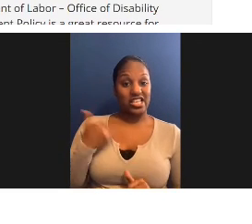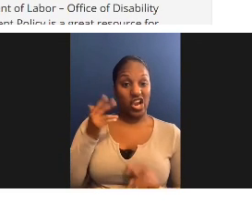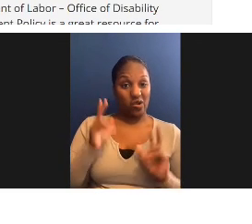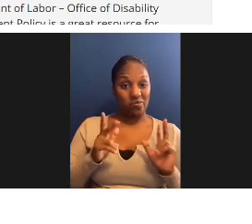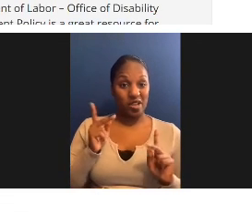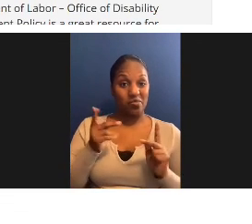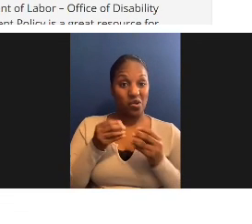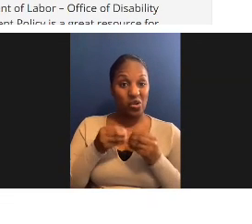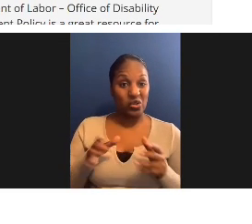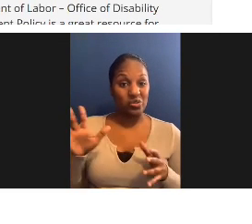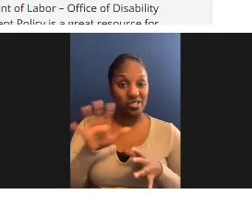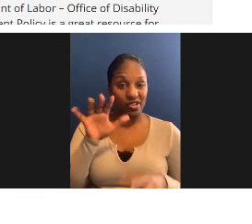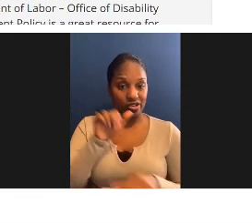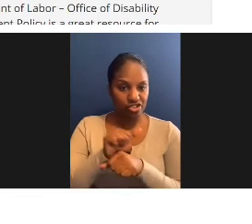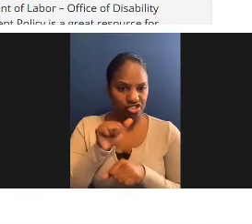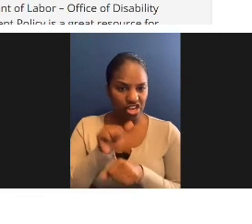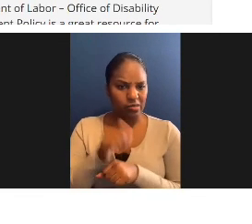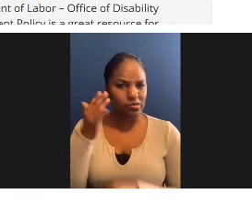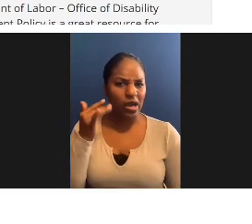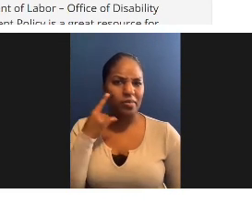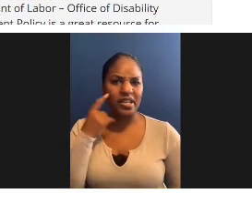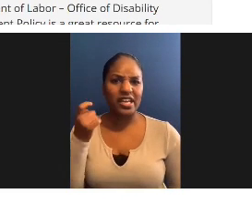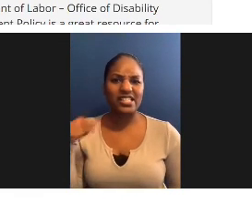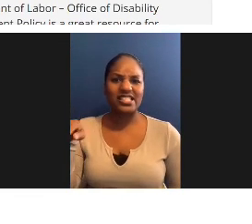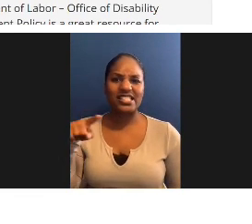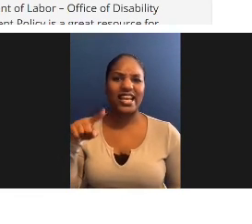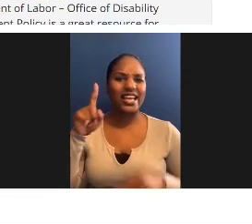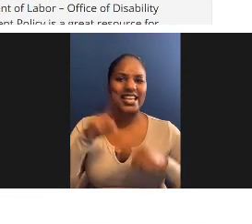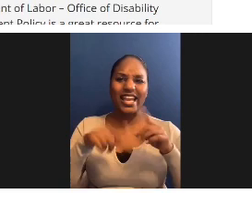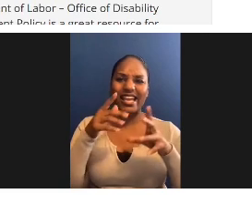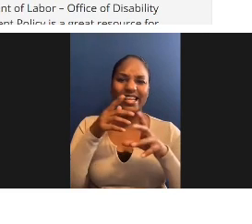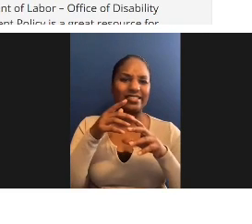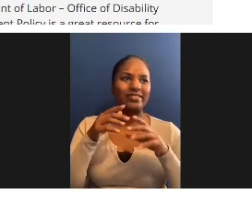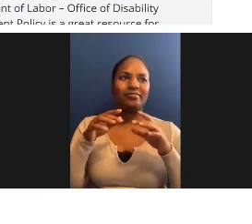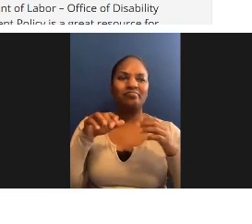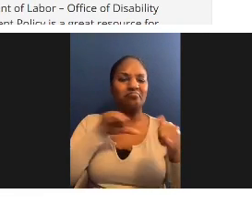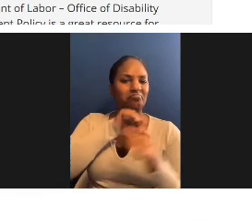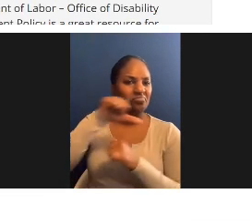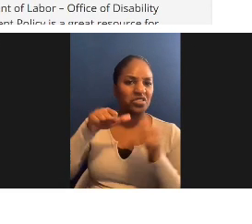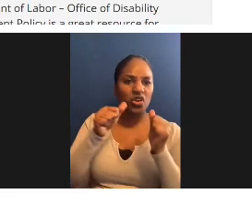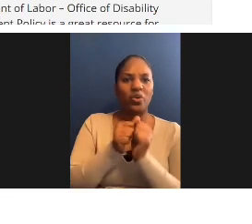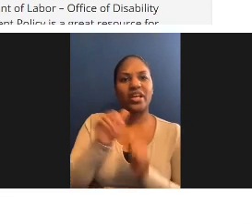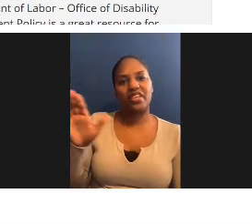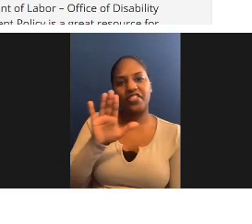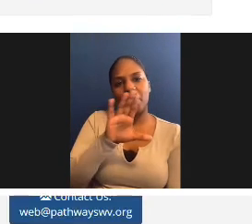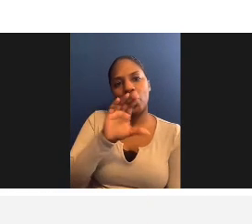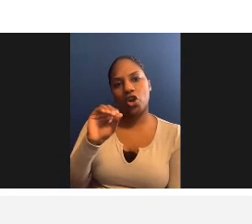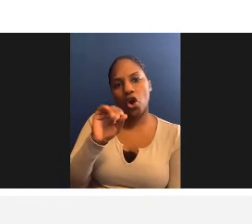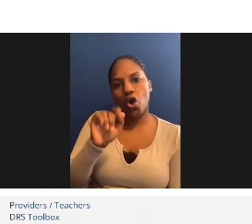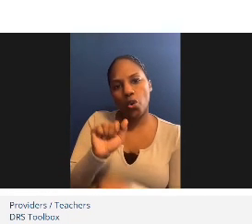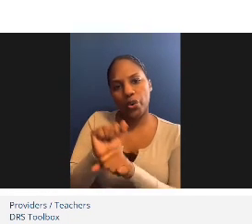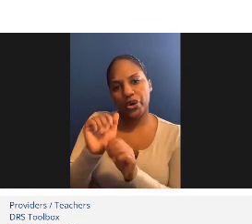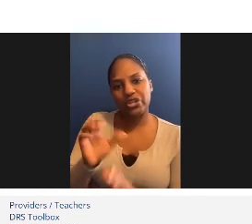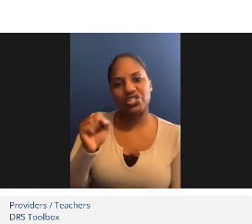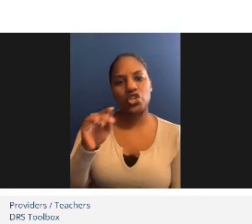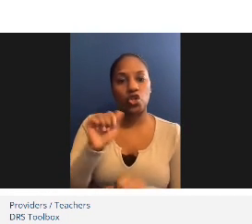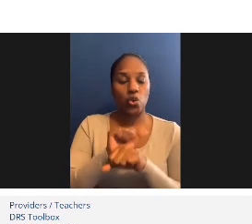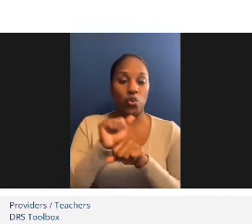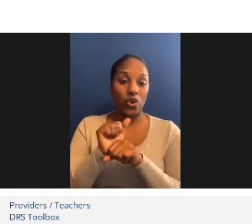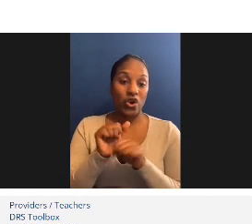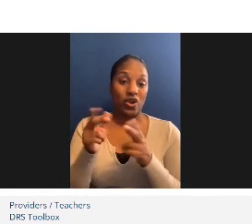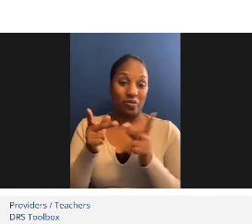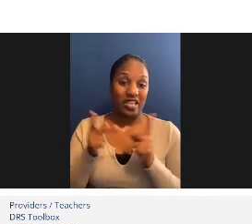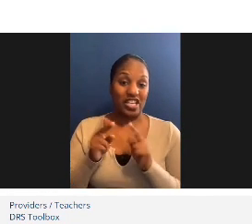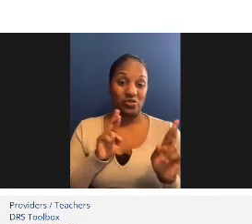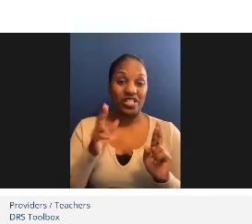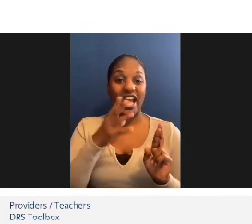lose their jobs is because they cannot get along with their coworkers. So the workplace readiness and